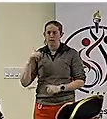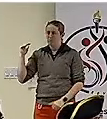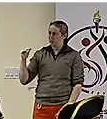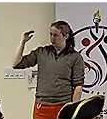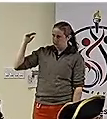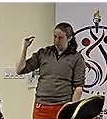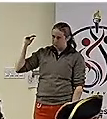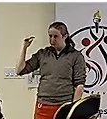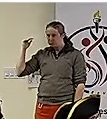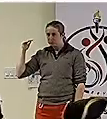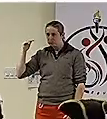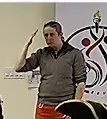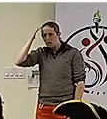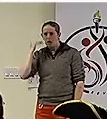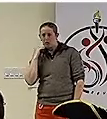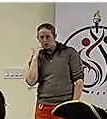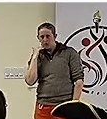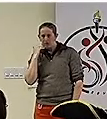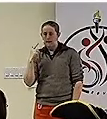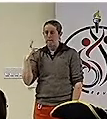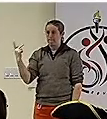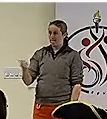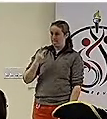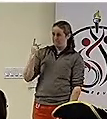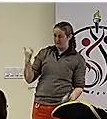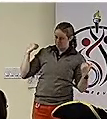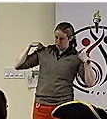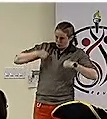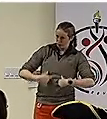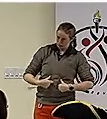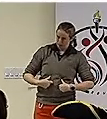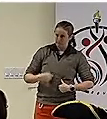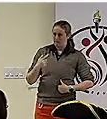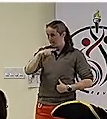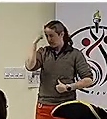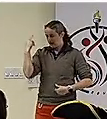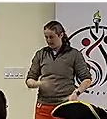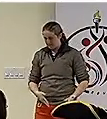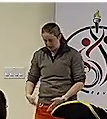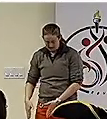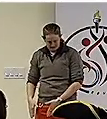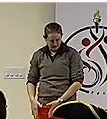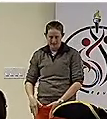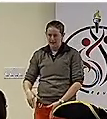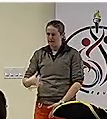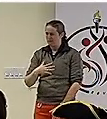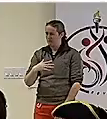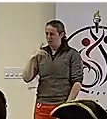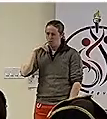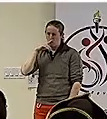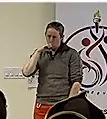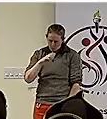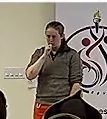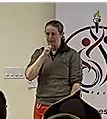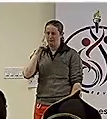height, shoulder-length hair, a purple blazer, and black pants, and bright orange shoes. I